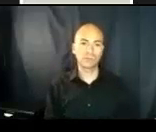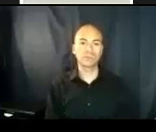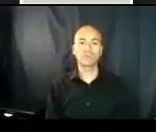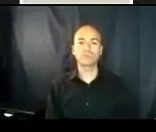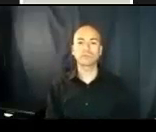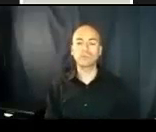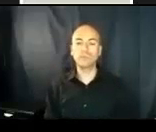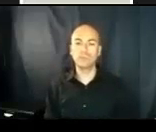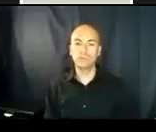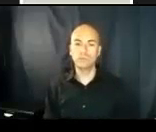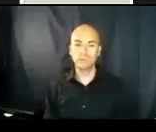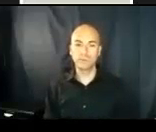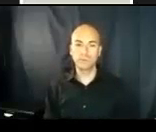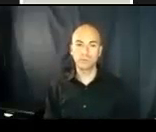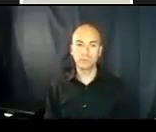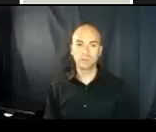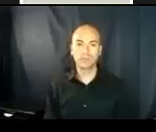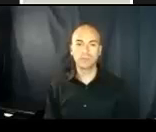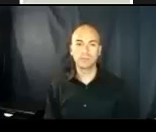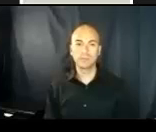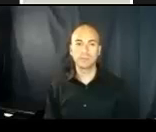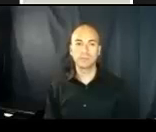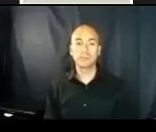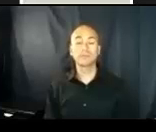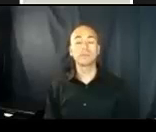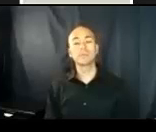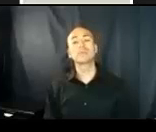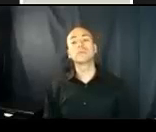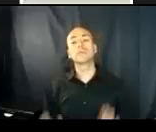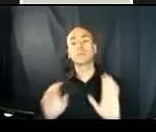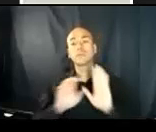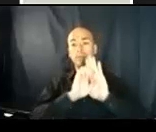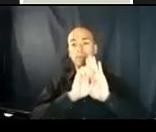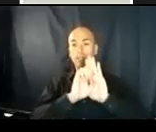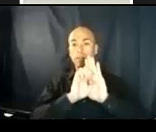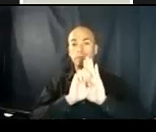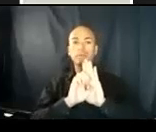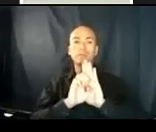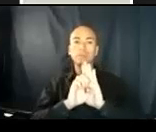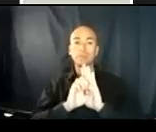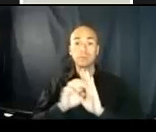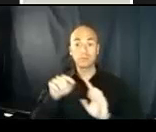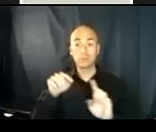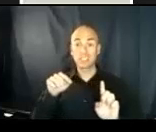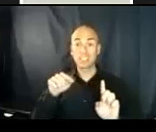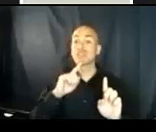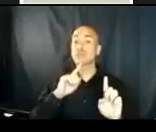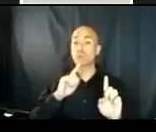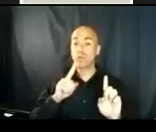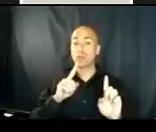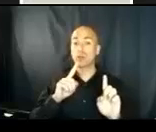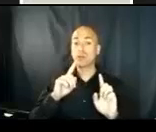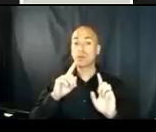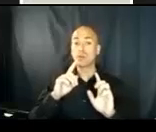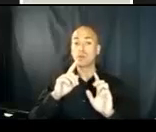All right, so here is a sample, and this is actually a real course. And so I came